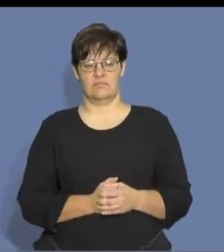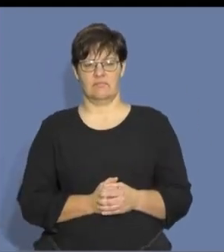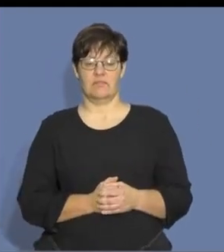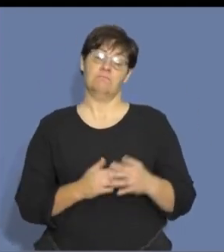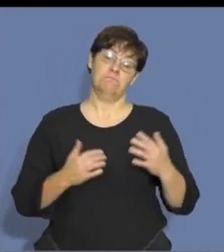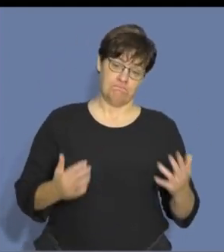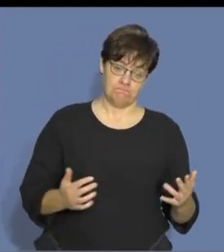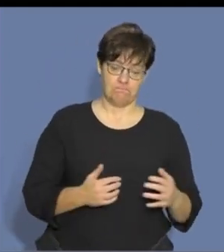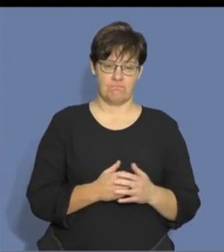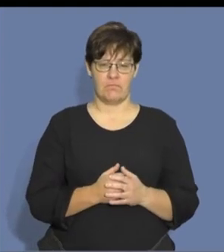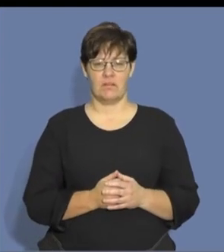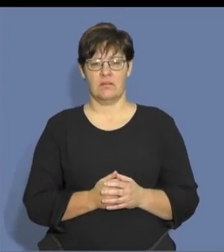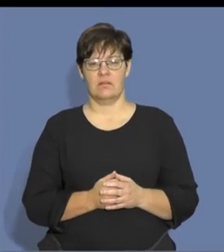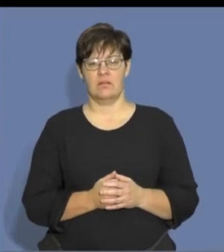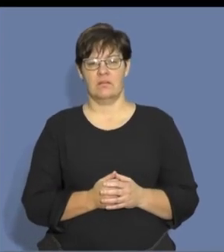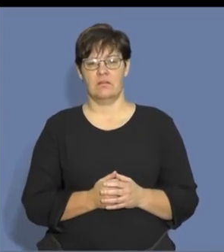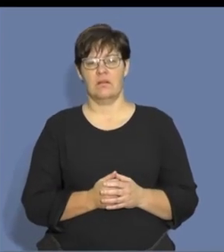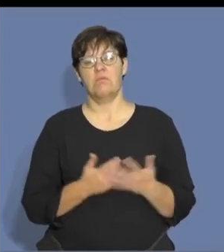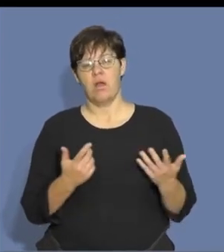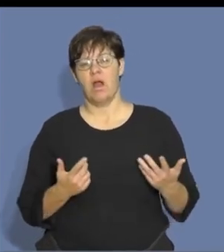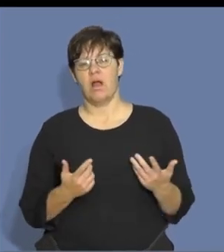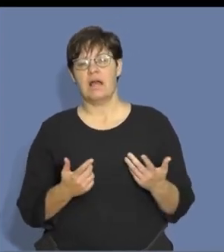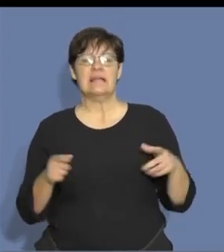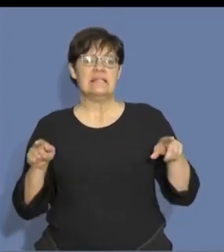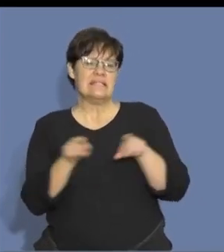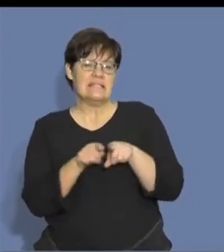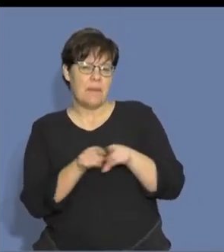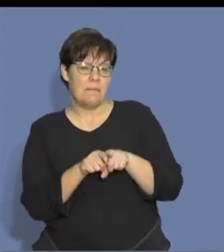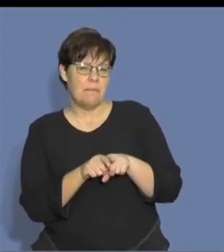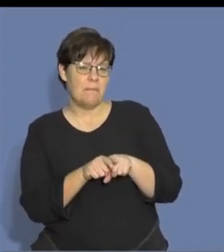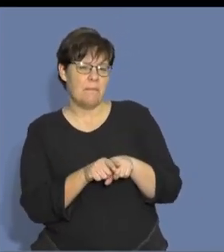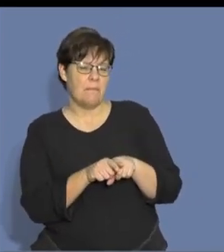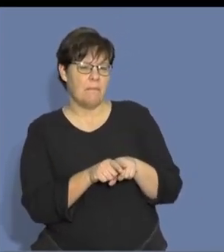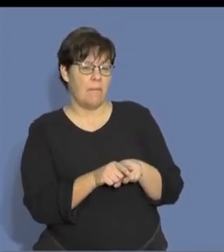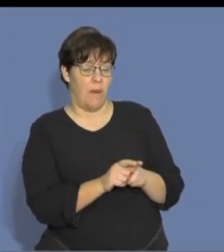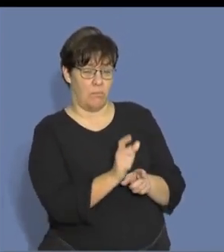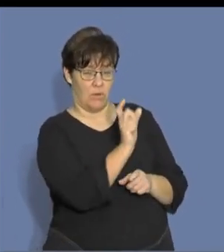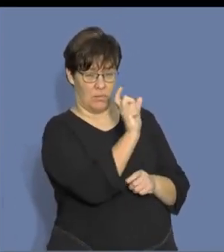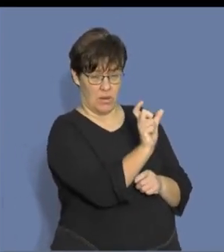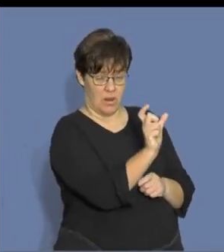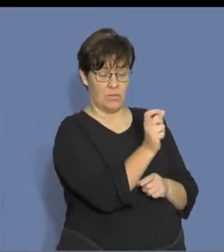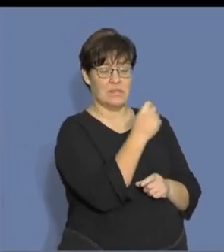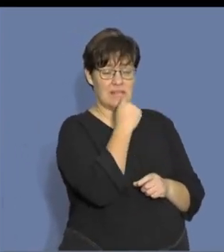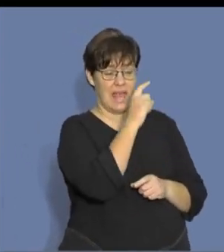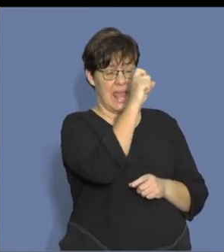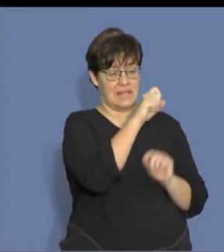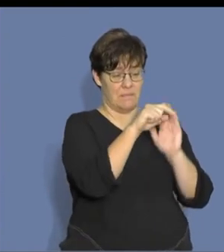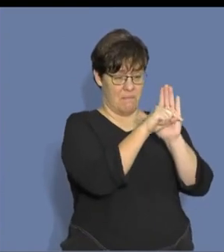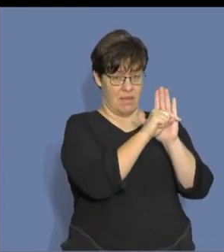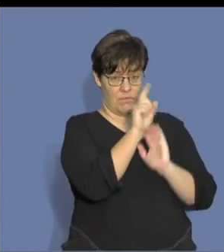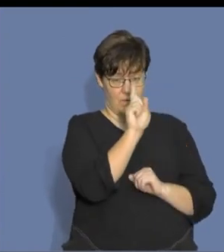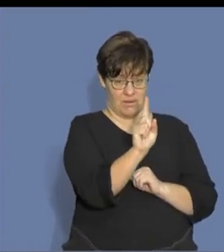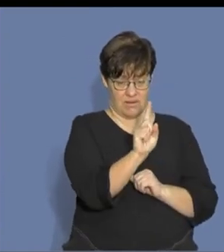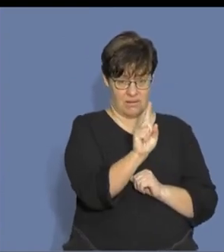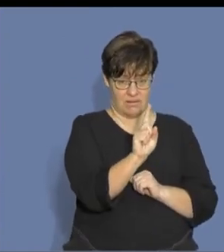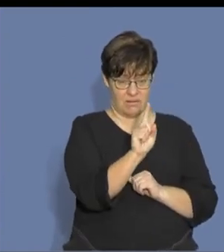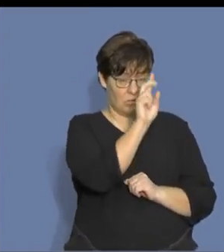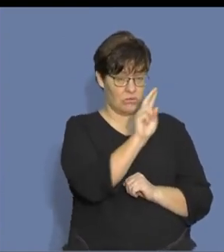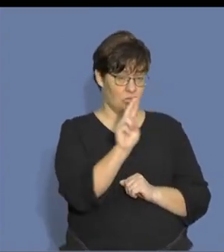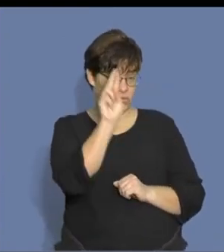So if we did exactly like what we did with the parabola, and I said x minus 1, all